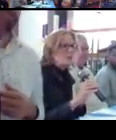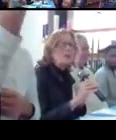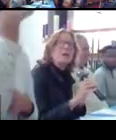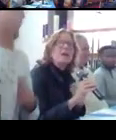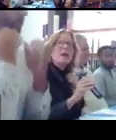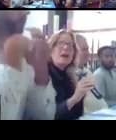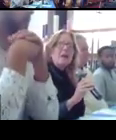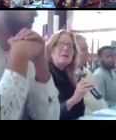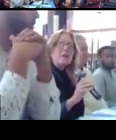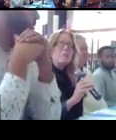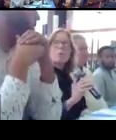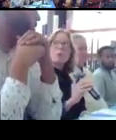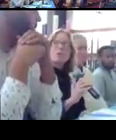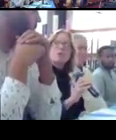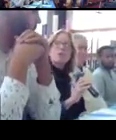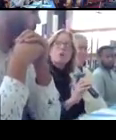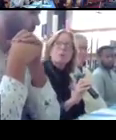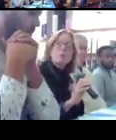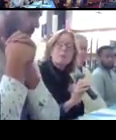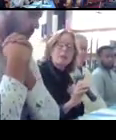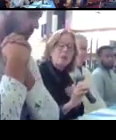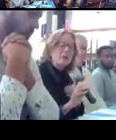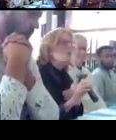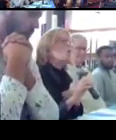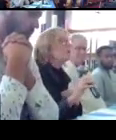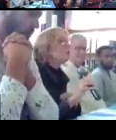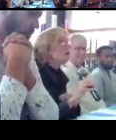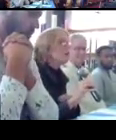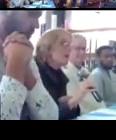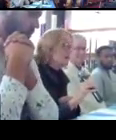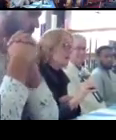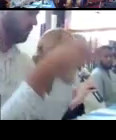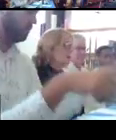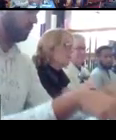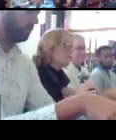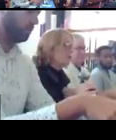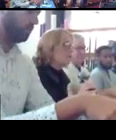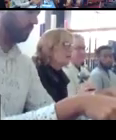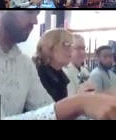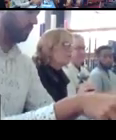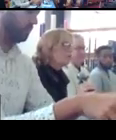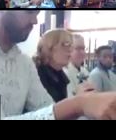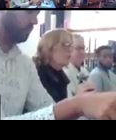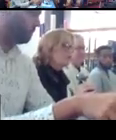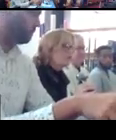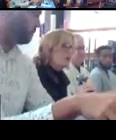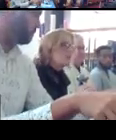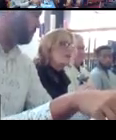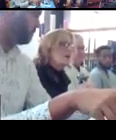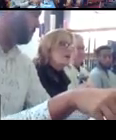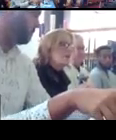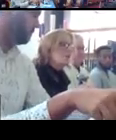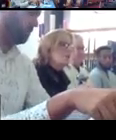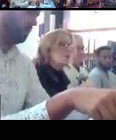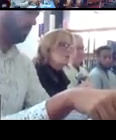3 minutes to speak, and we will officially open the public hearing now. Oh, and if you're online and would like to speak, go ahead and put your name in the